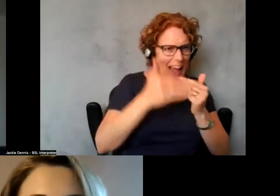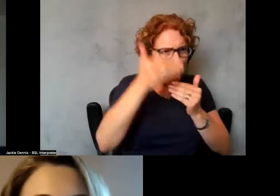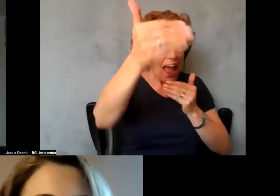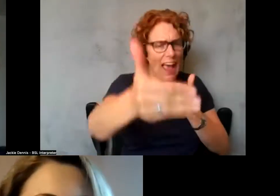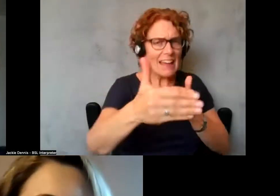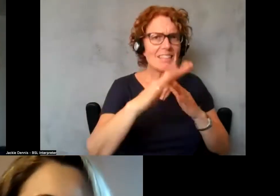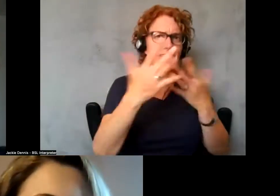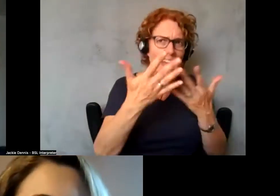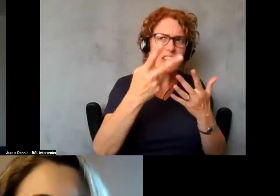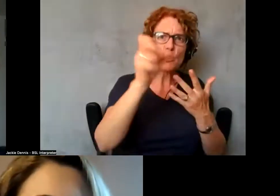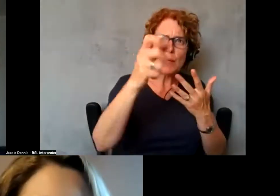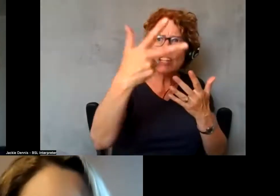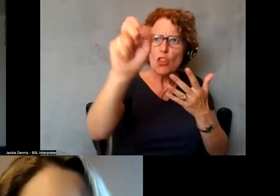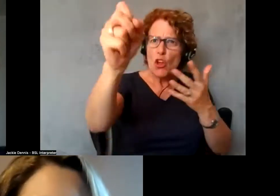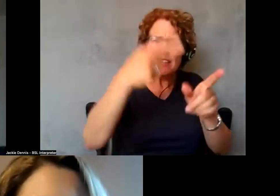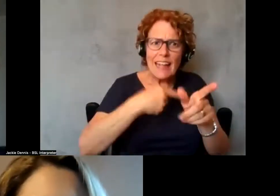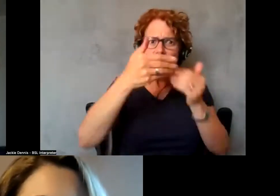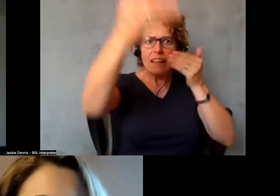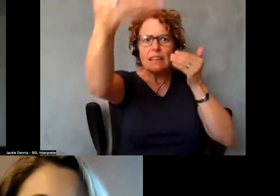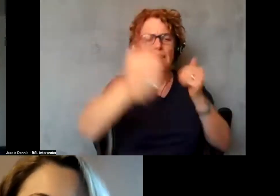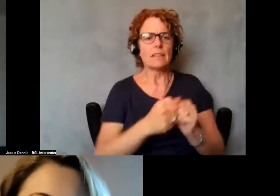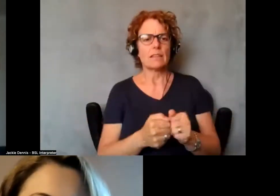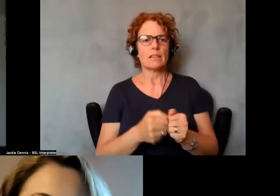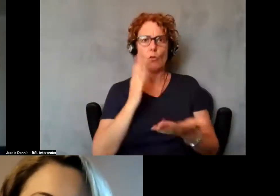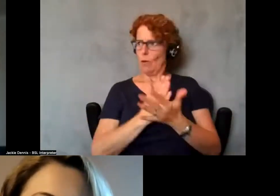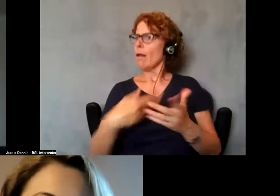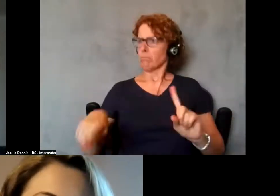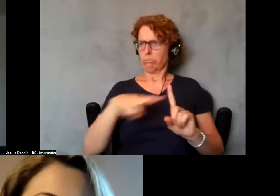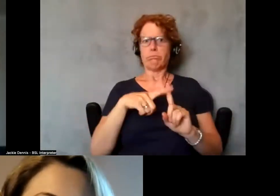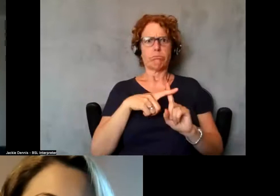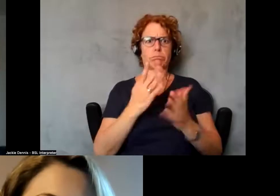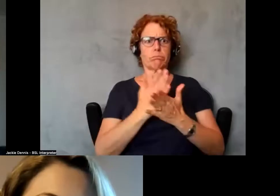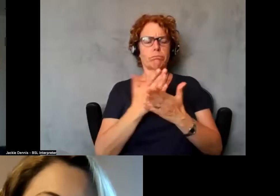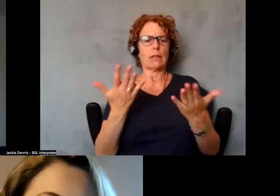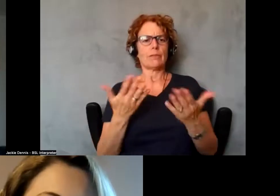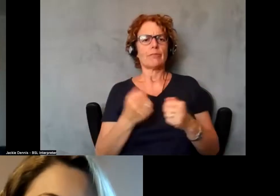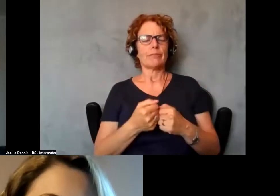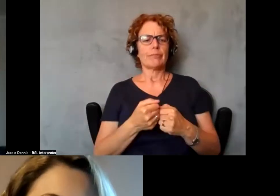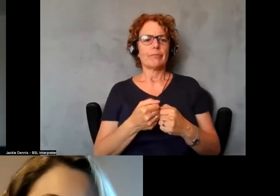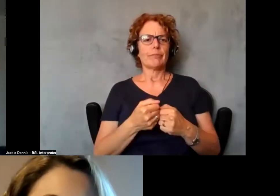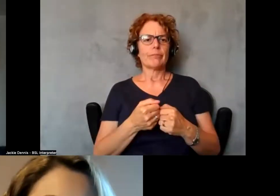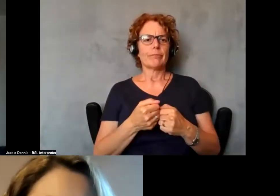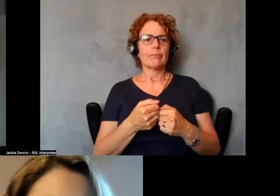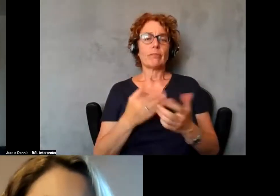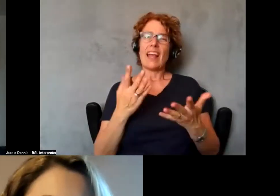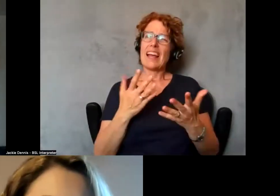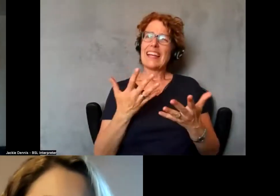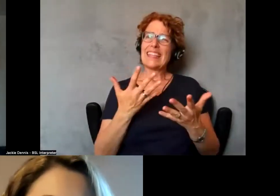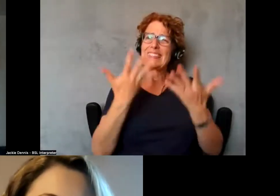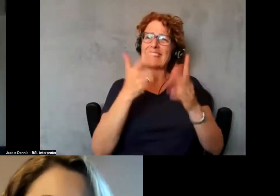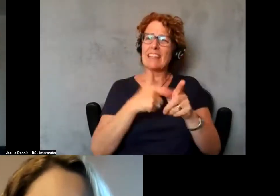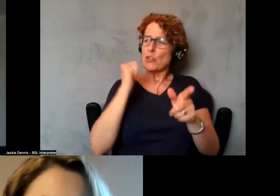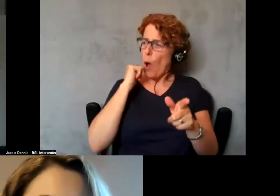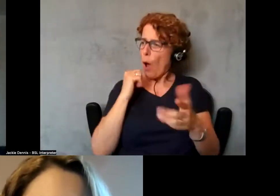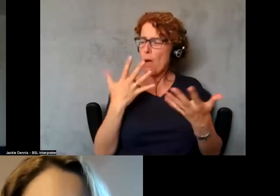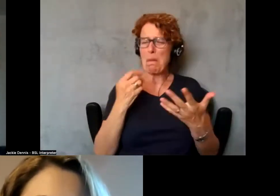20, 30 years for our community? Oh, I'm hugely optimistic. I mean, you know, even 10 years ago, we were